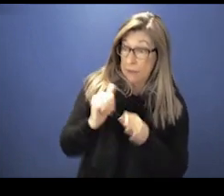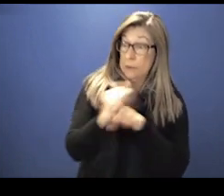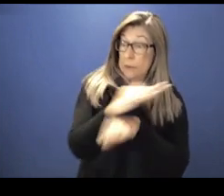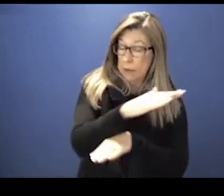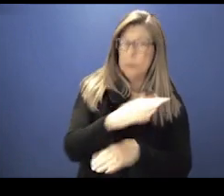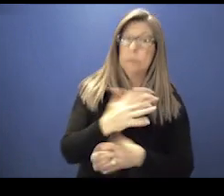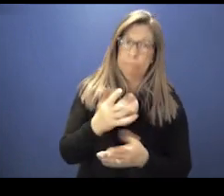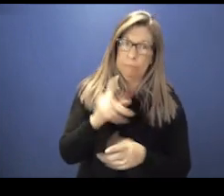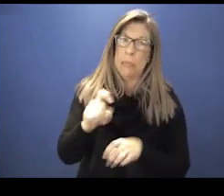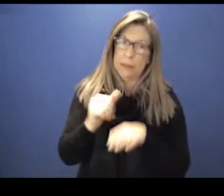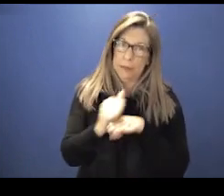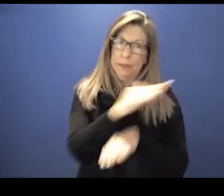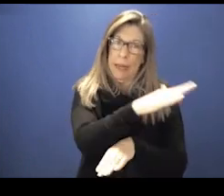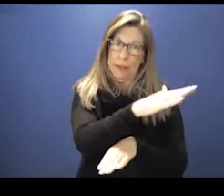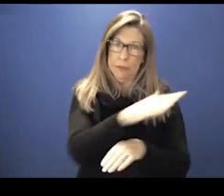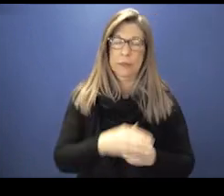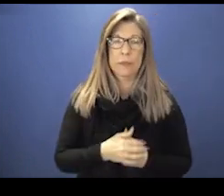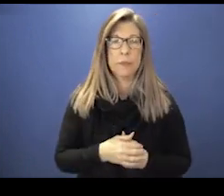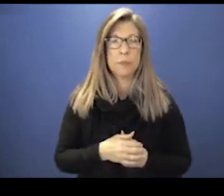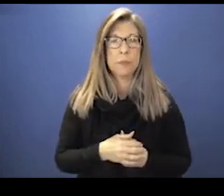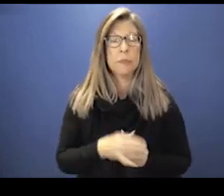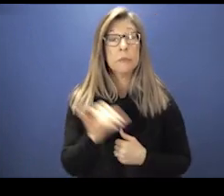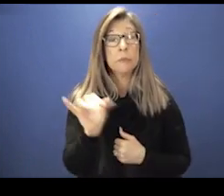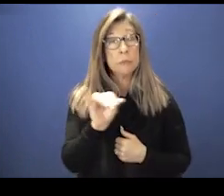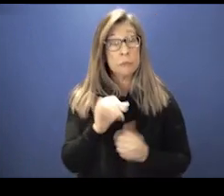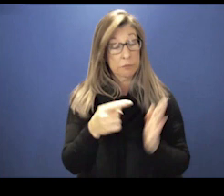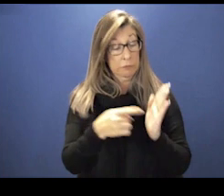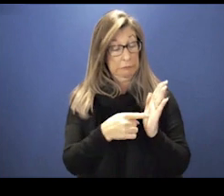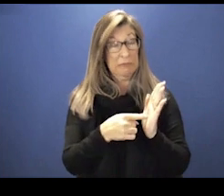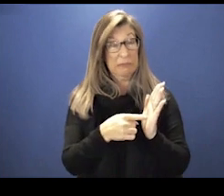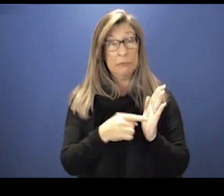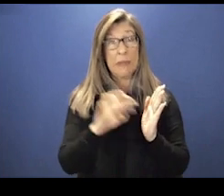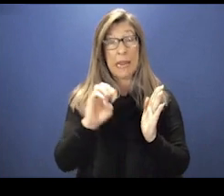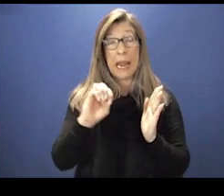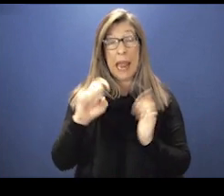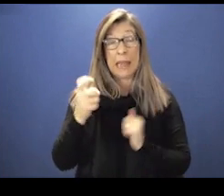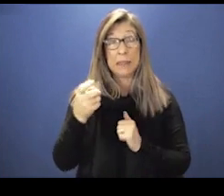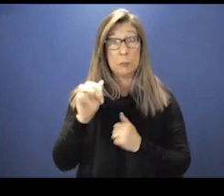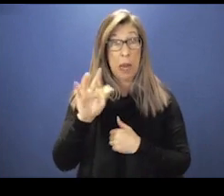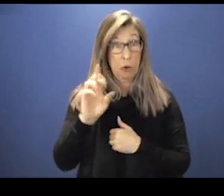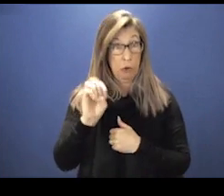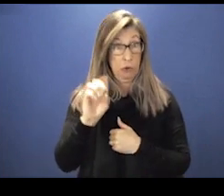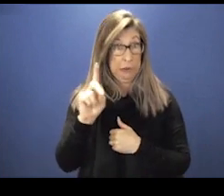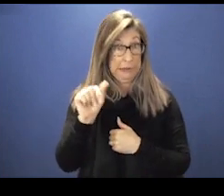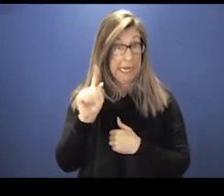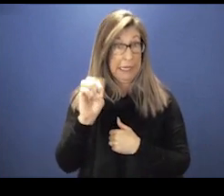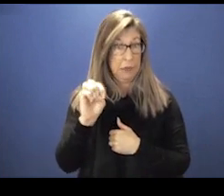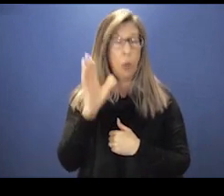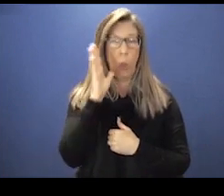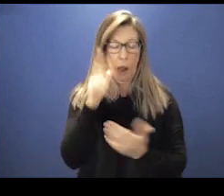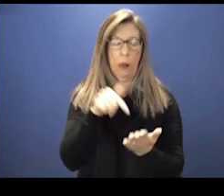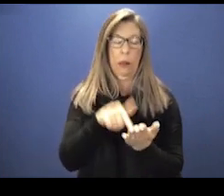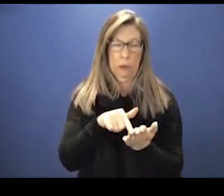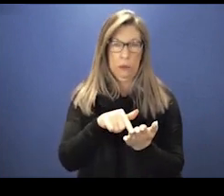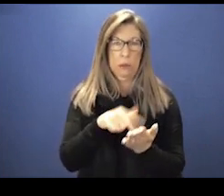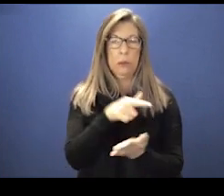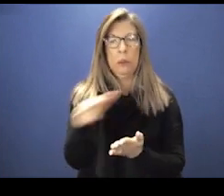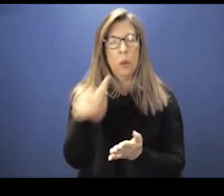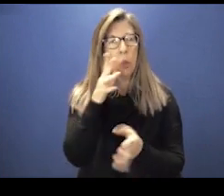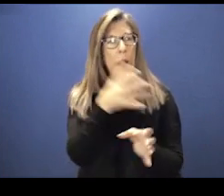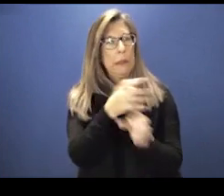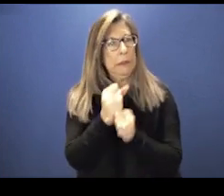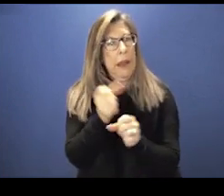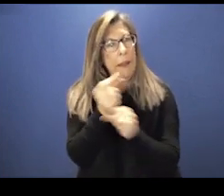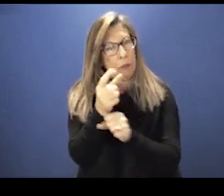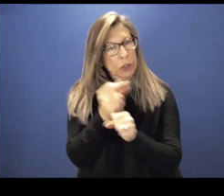We will let your patient know when their eligibility is about to expire on the notice of assessment. They will get their notice of assessment each